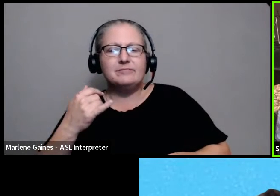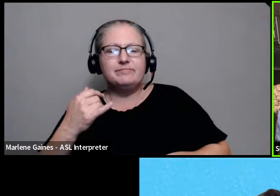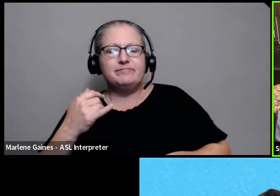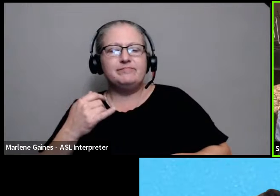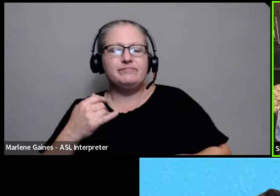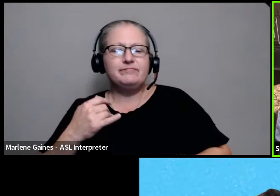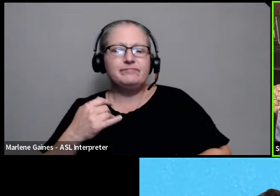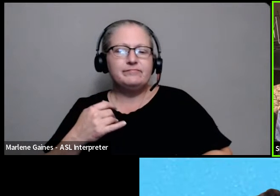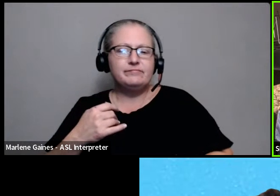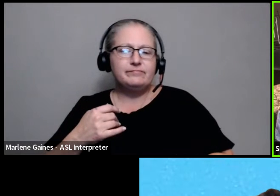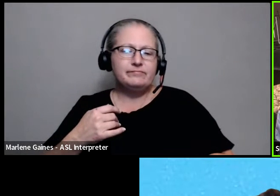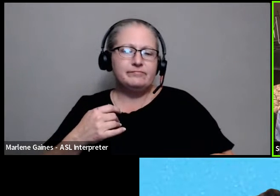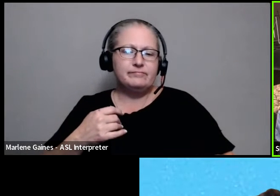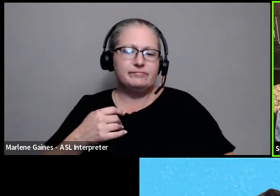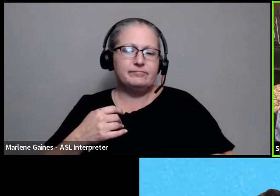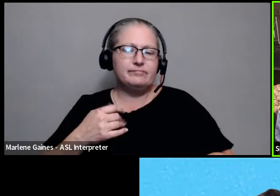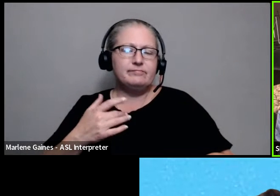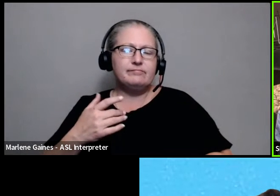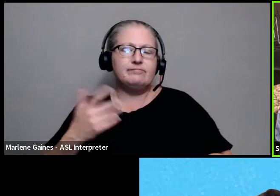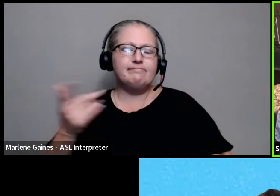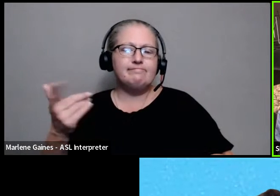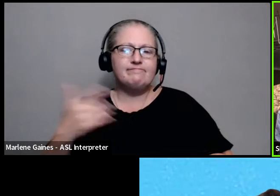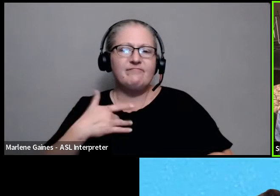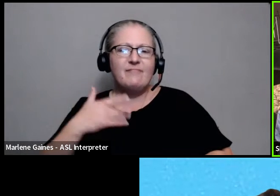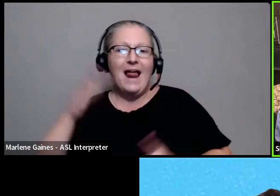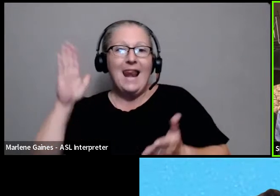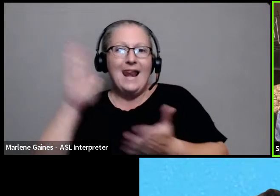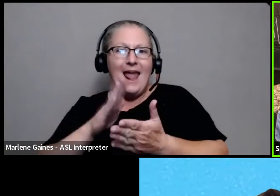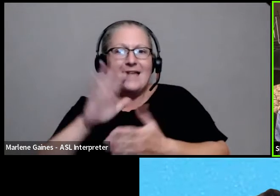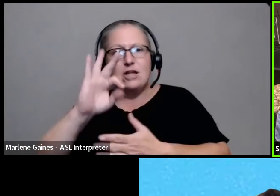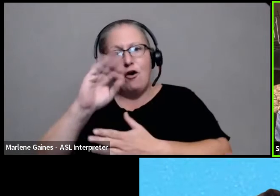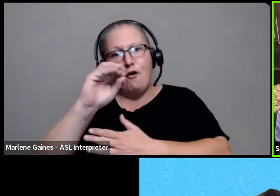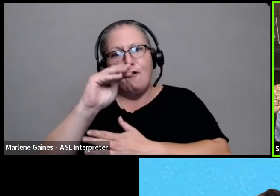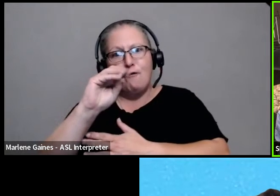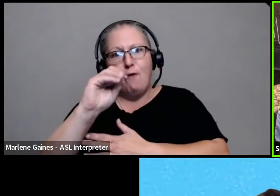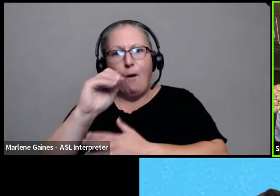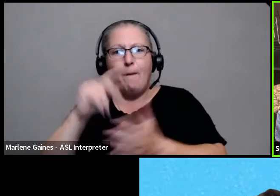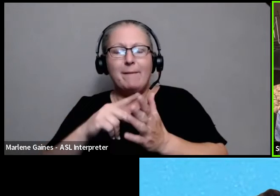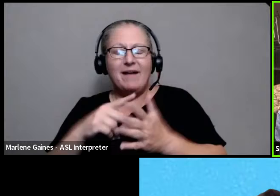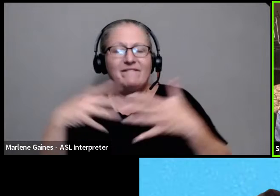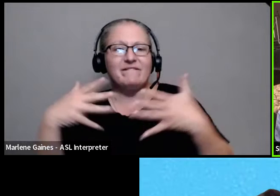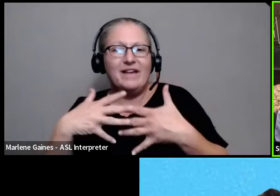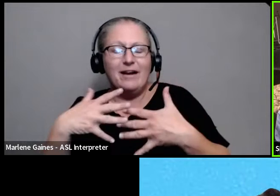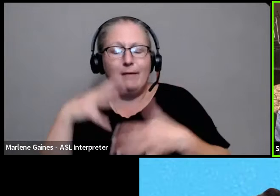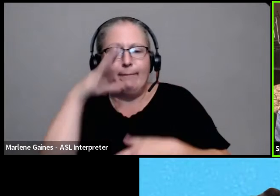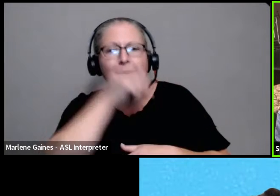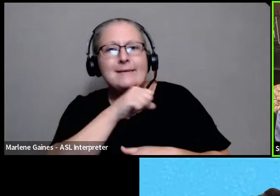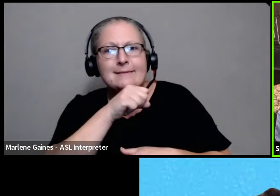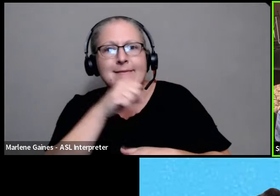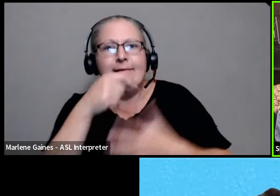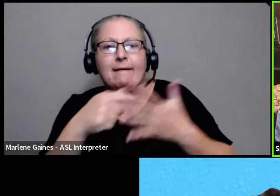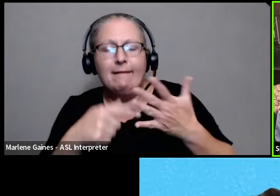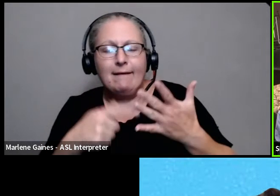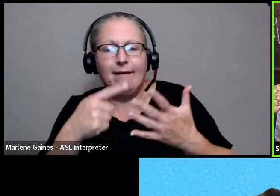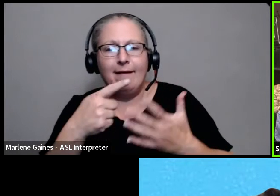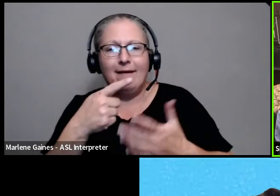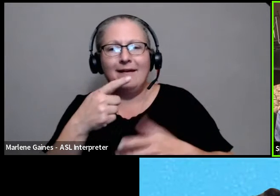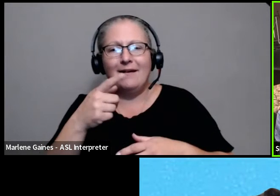had, less, FOMO because they just didn't have access.